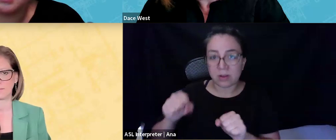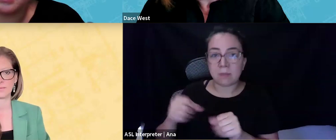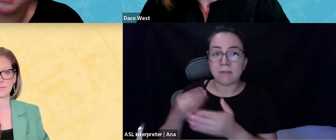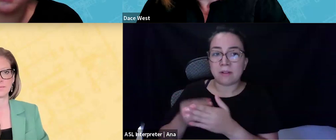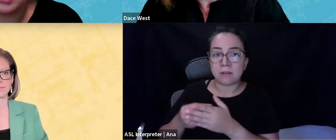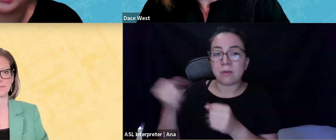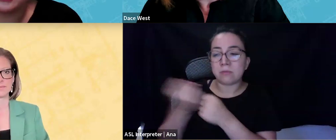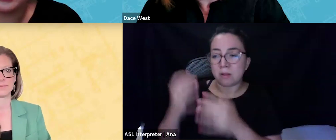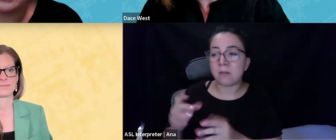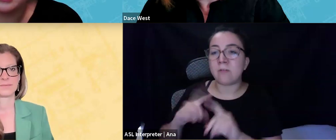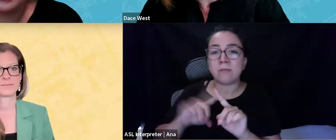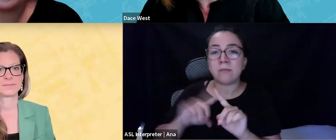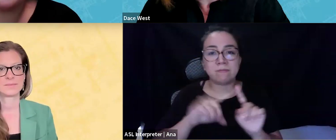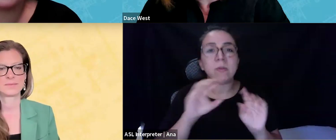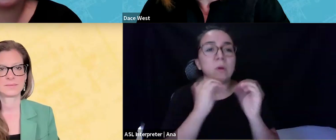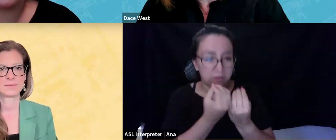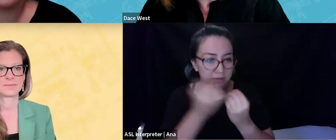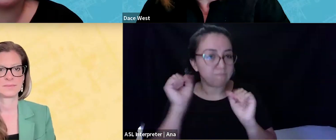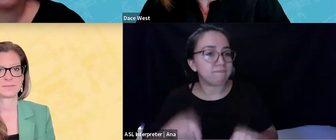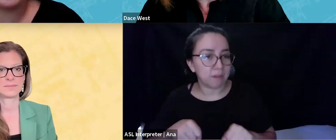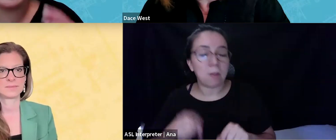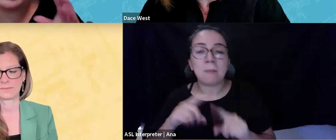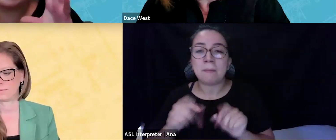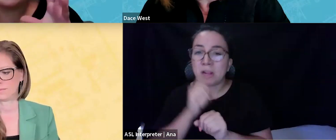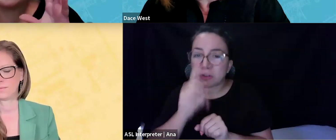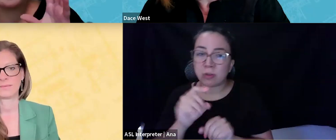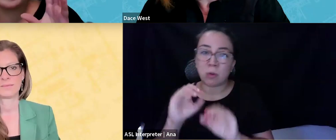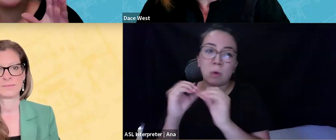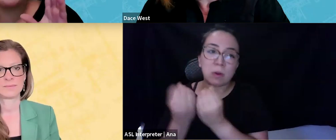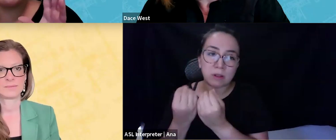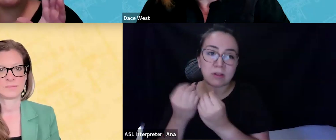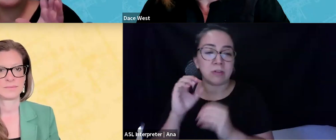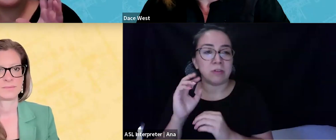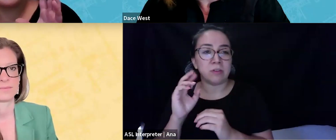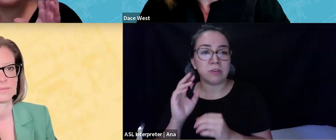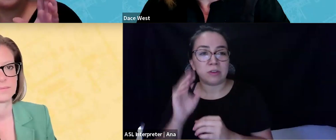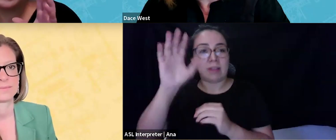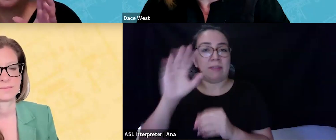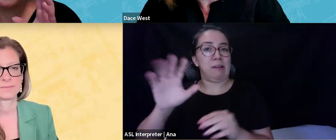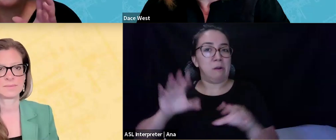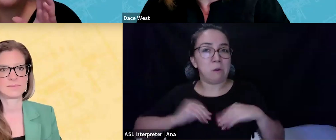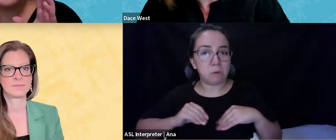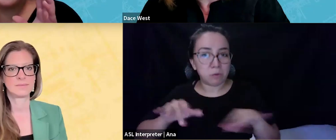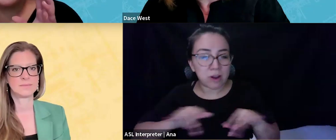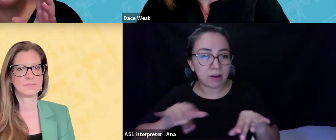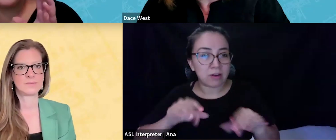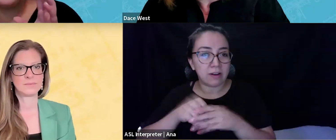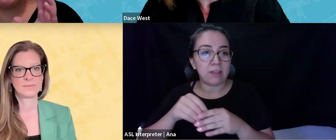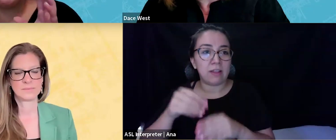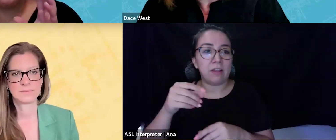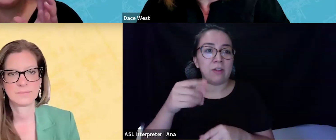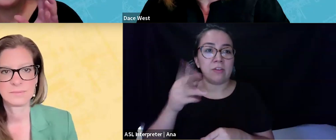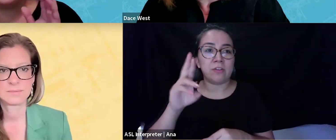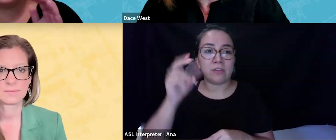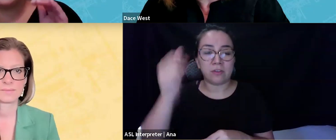for multiple organizations. Just make sure that those organizations are creating their own record in the grants portal, and